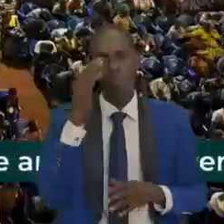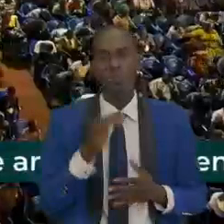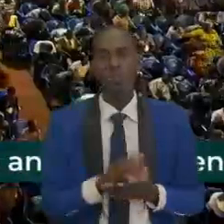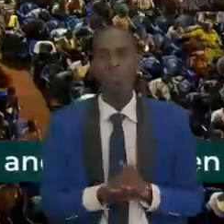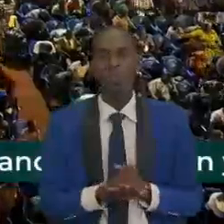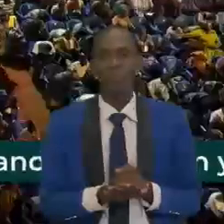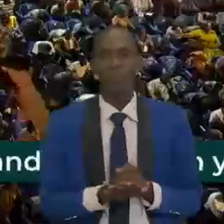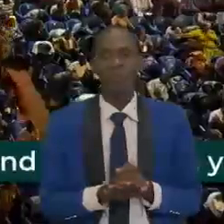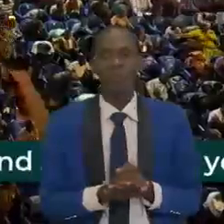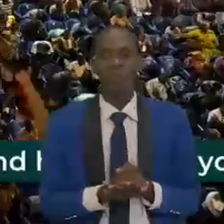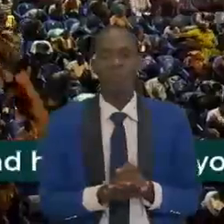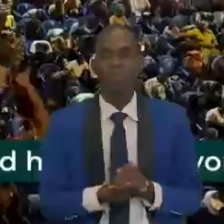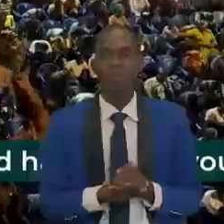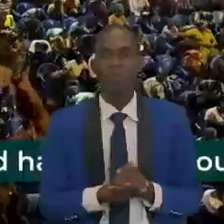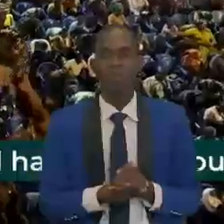At back.